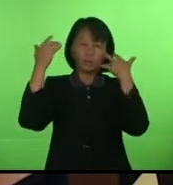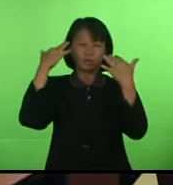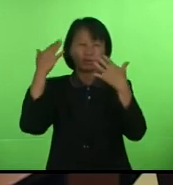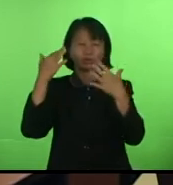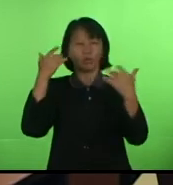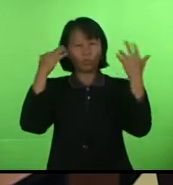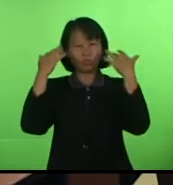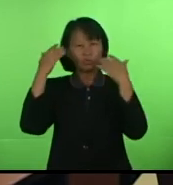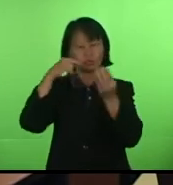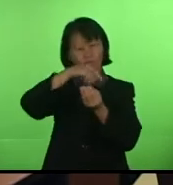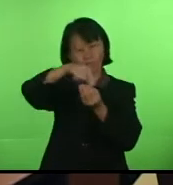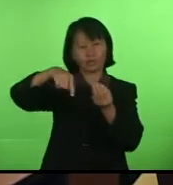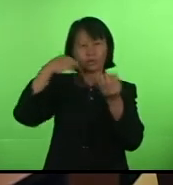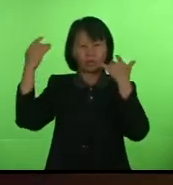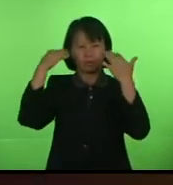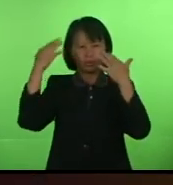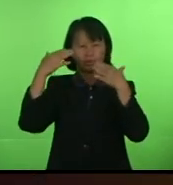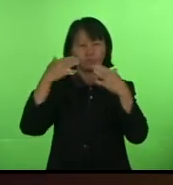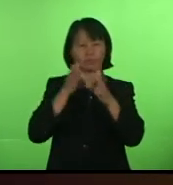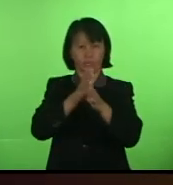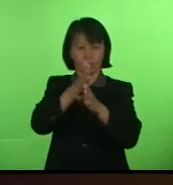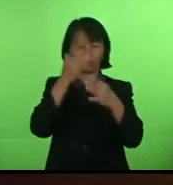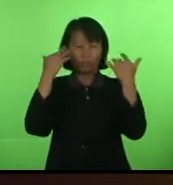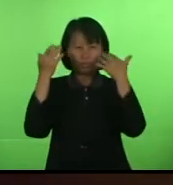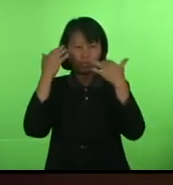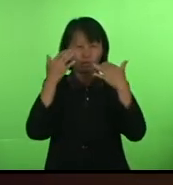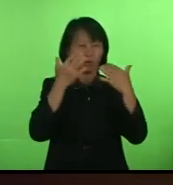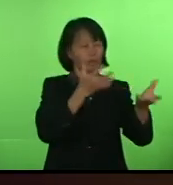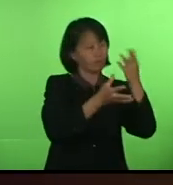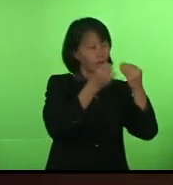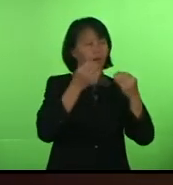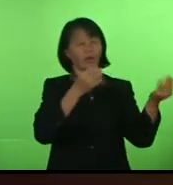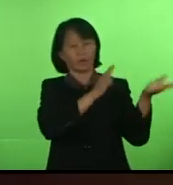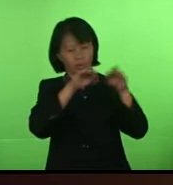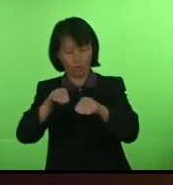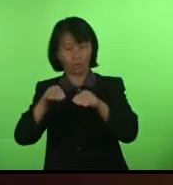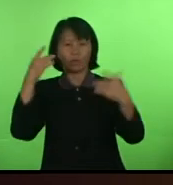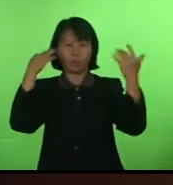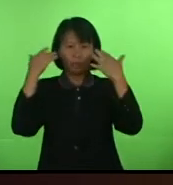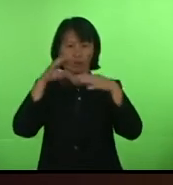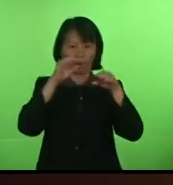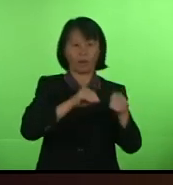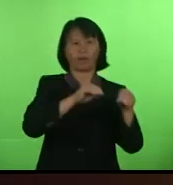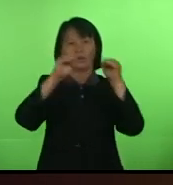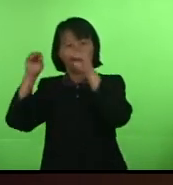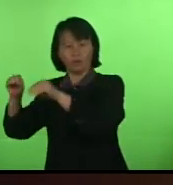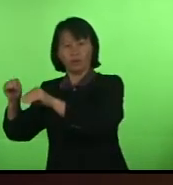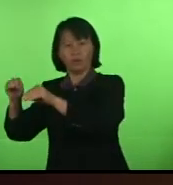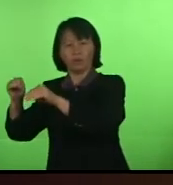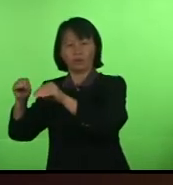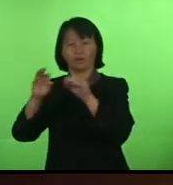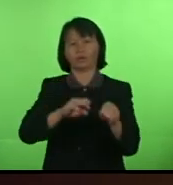of noise on the channel, okay, through which the explanation is transmitted to